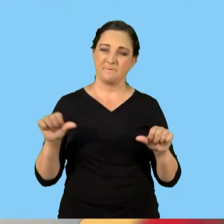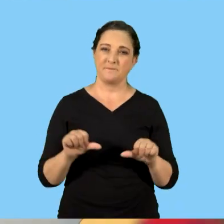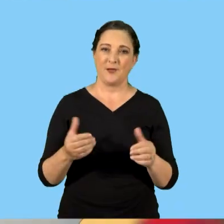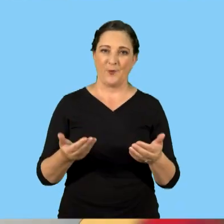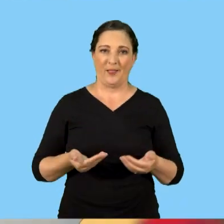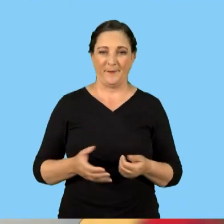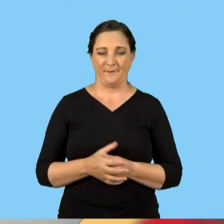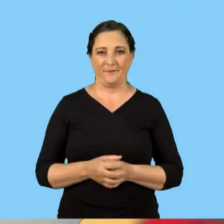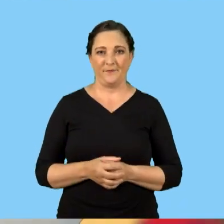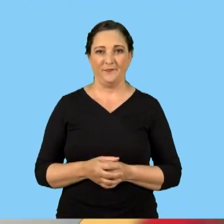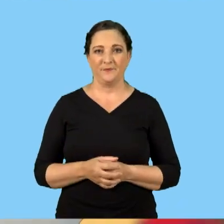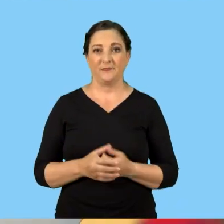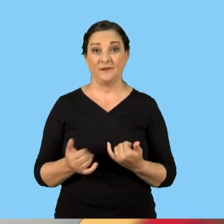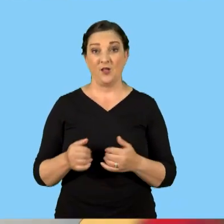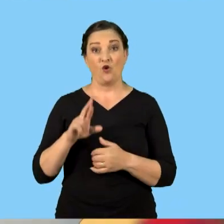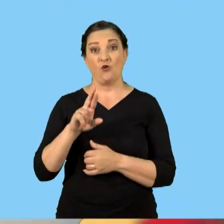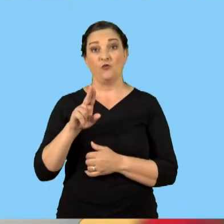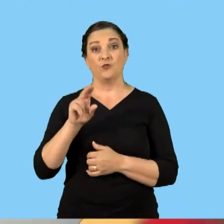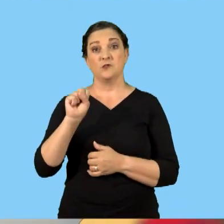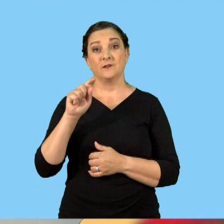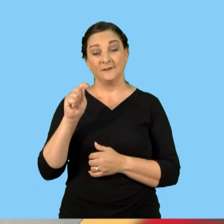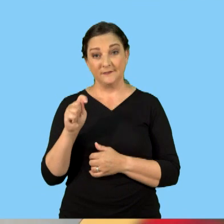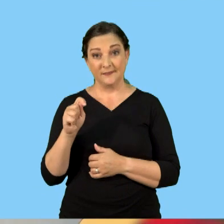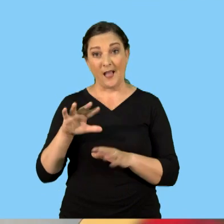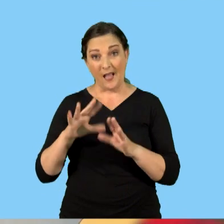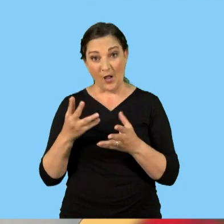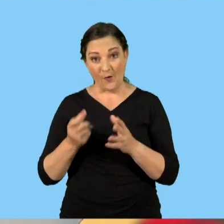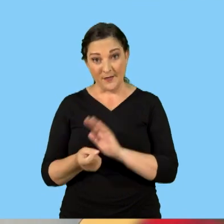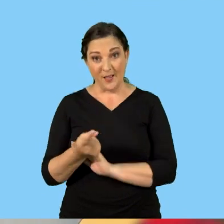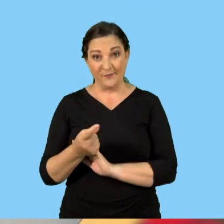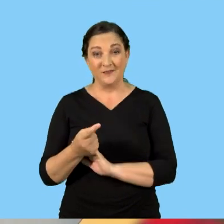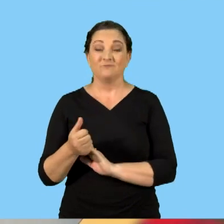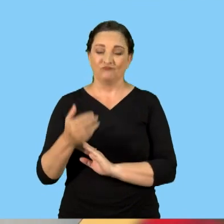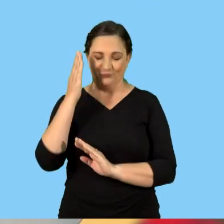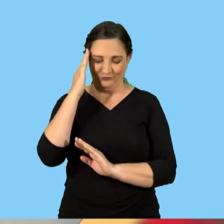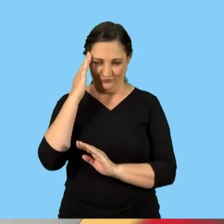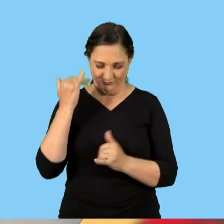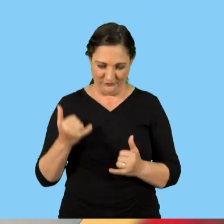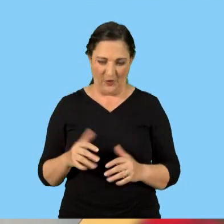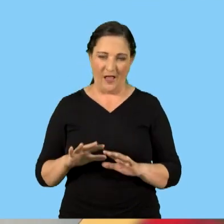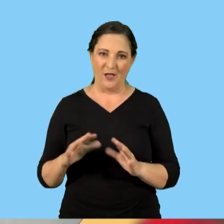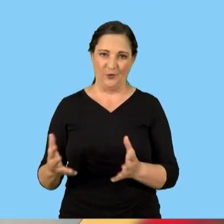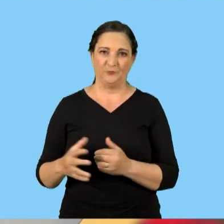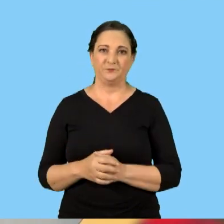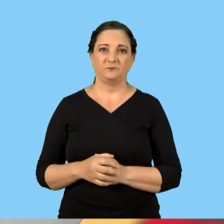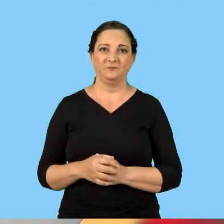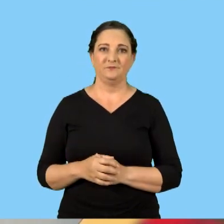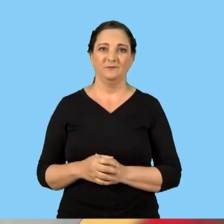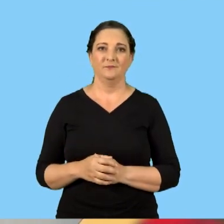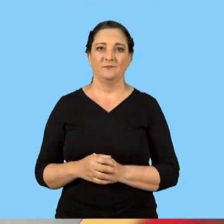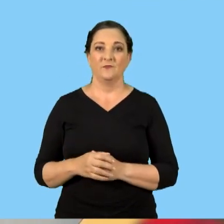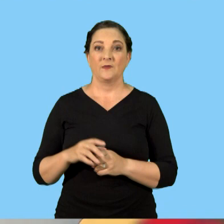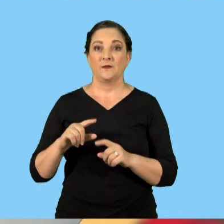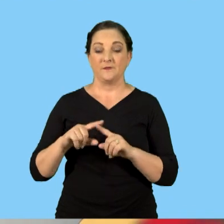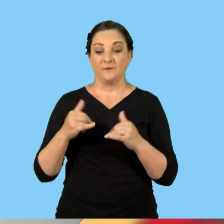Welcome back from an ad break. So now we know how rust forms, that it is a combination or a chemical reaction between metal plus